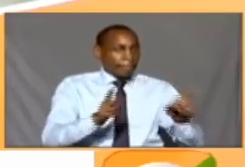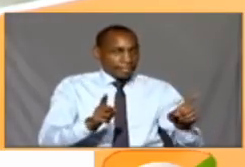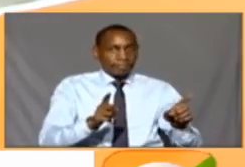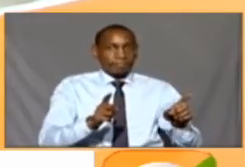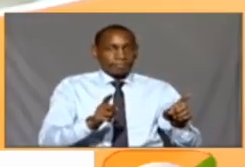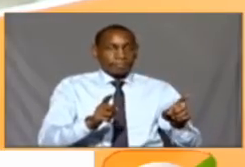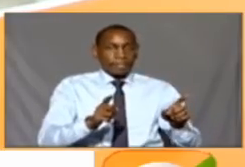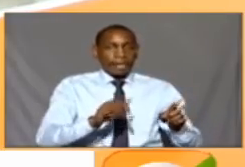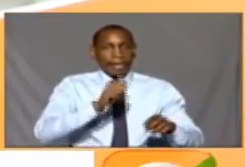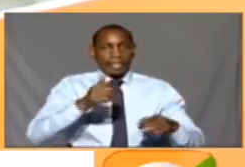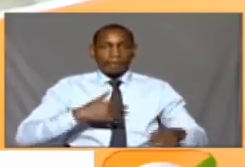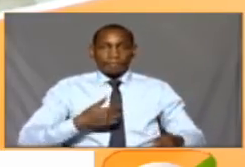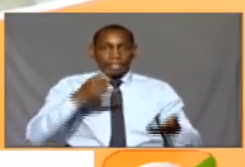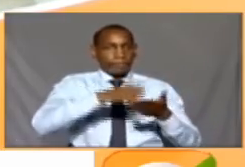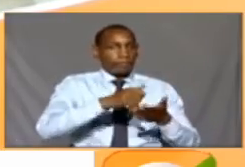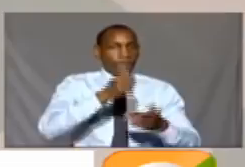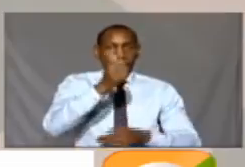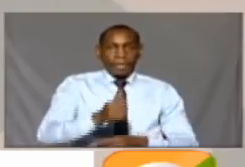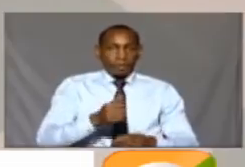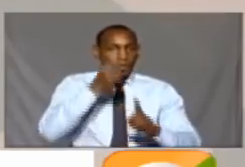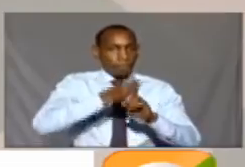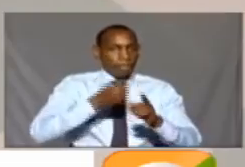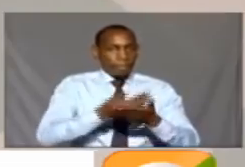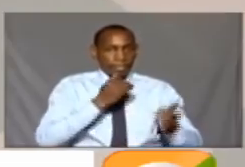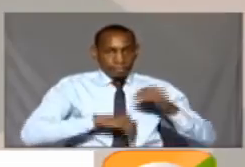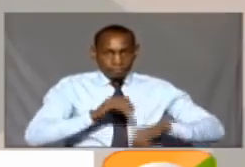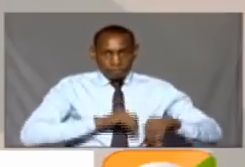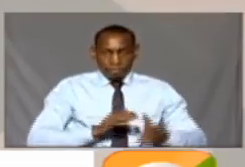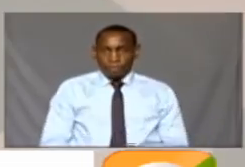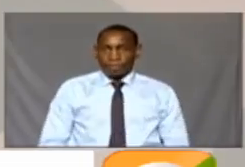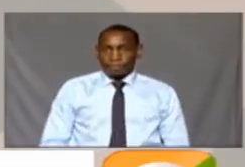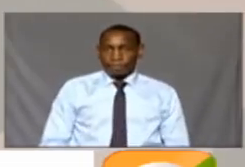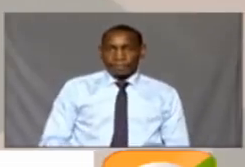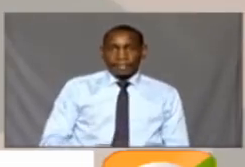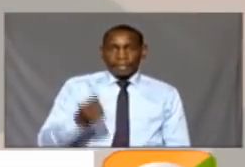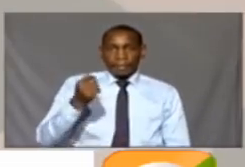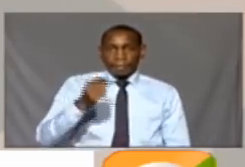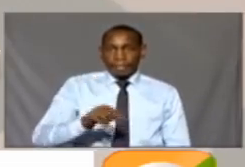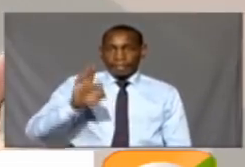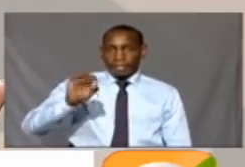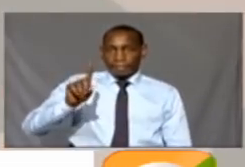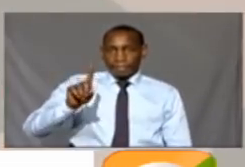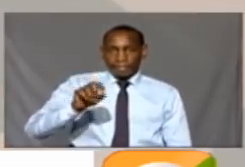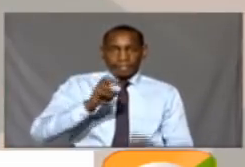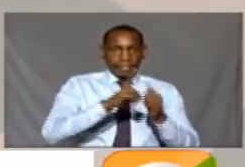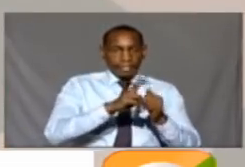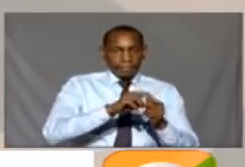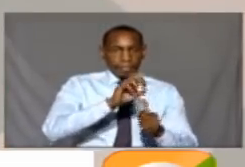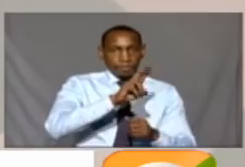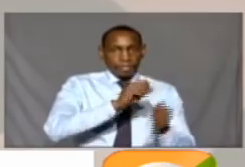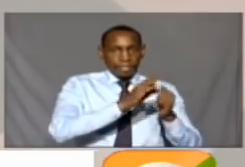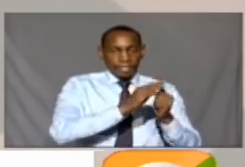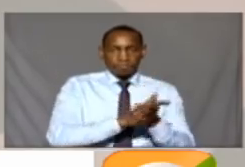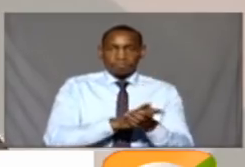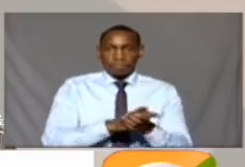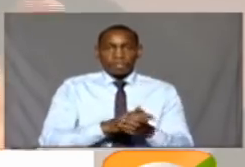at fully, is the war on corruption. Yes. Now, on the 31st of December 2019, you spoke about corruption in the